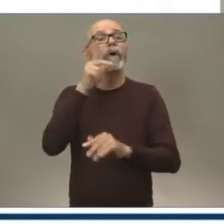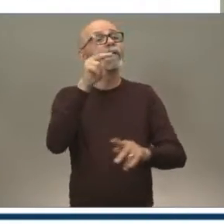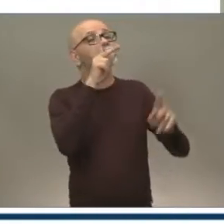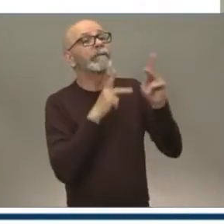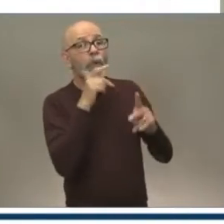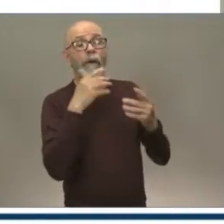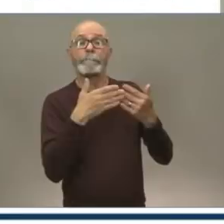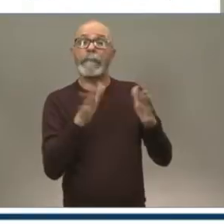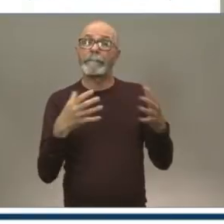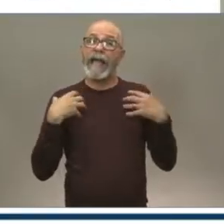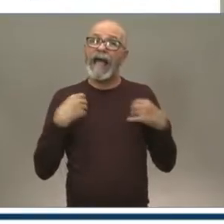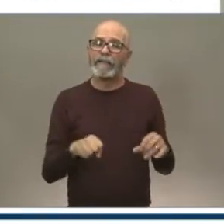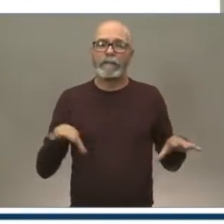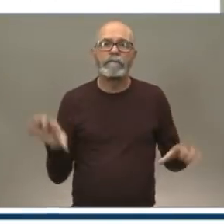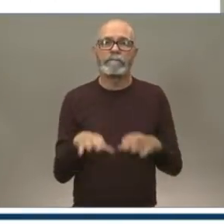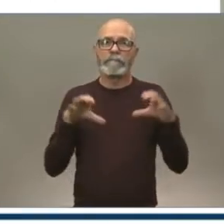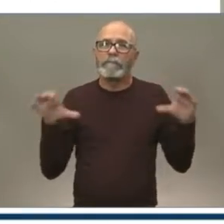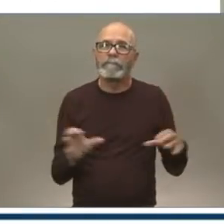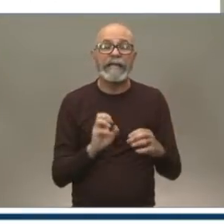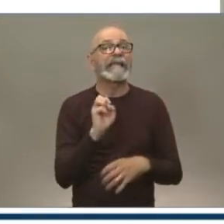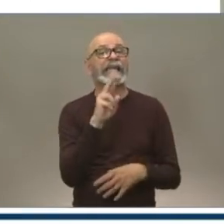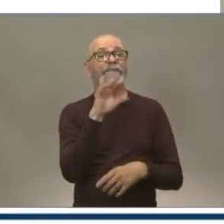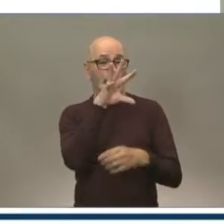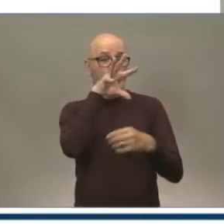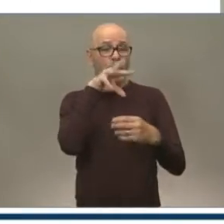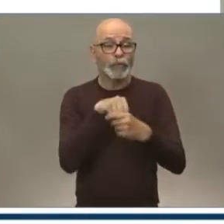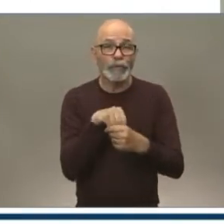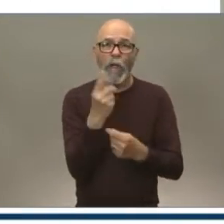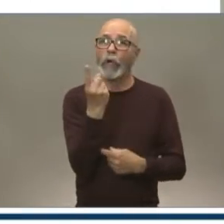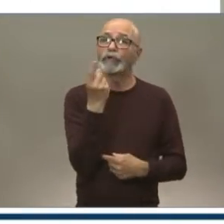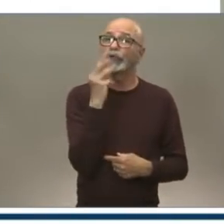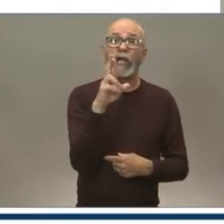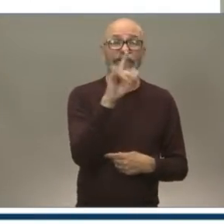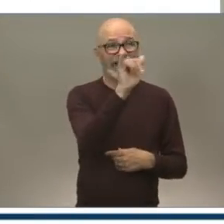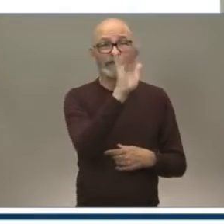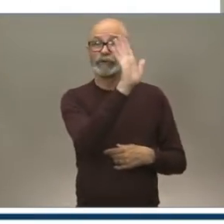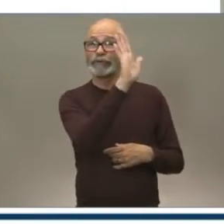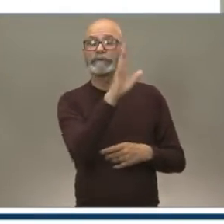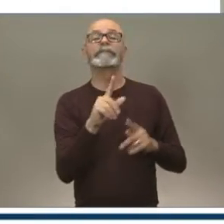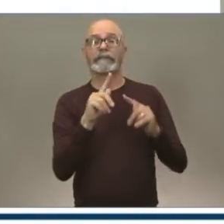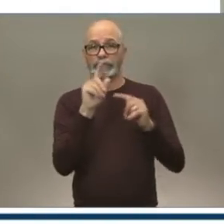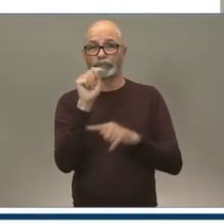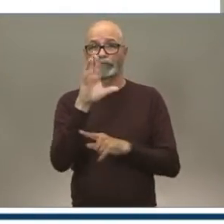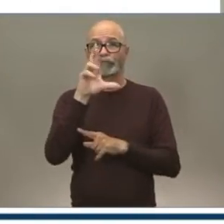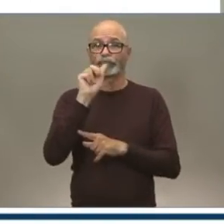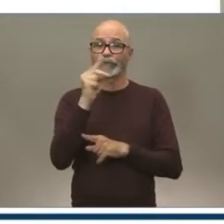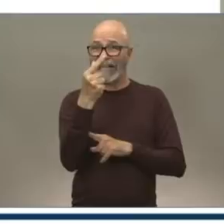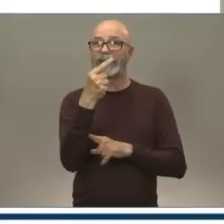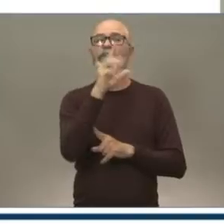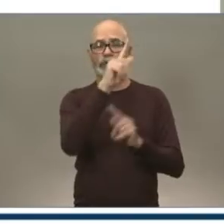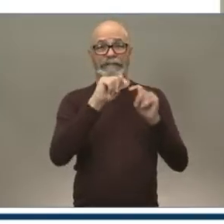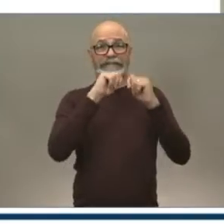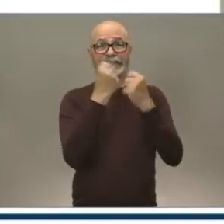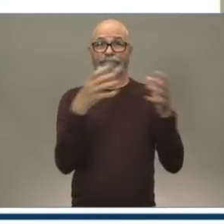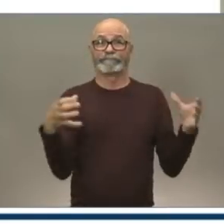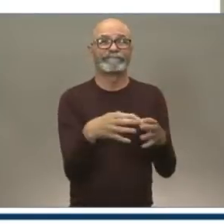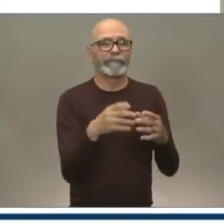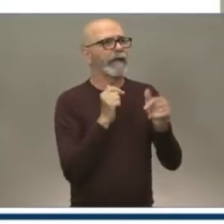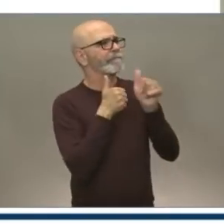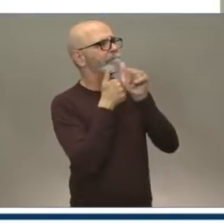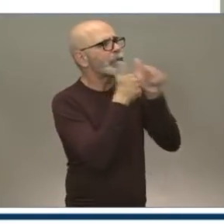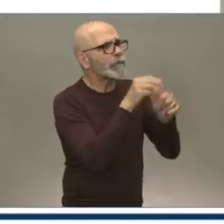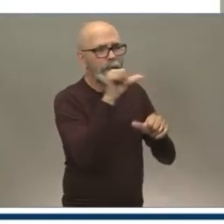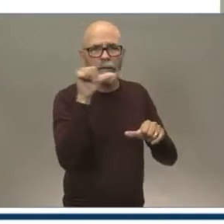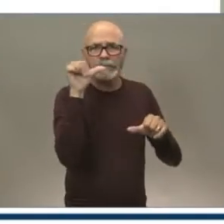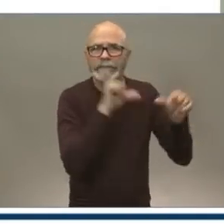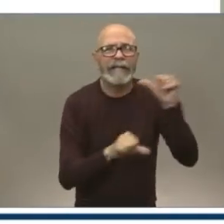Dr. Strang and his dedicated team. We knew that if we followed the science, we could rely on Nova Scotians to follow the guidelines and work hard